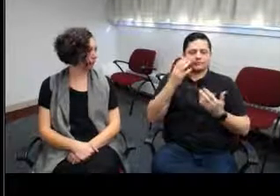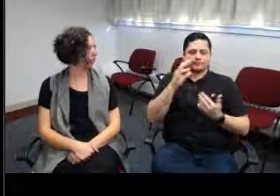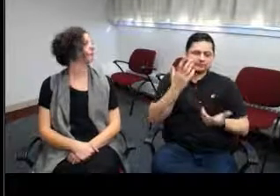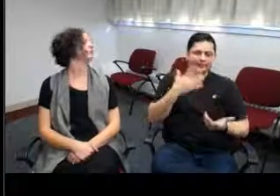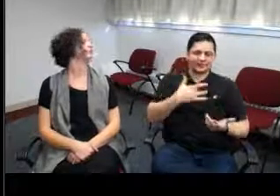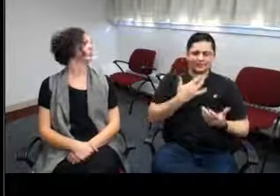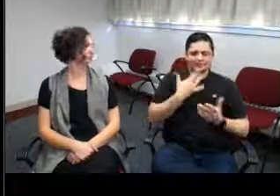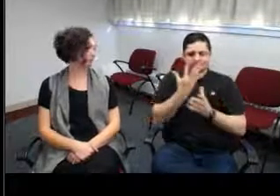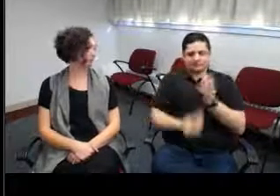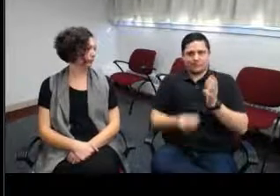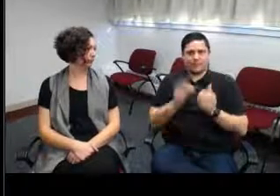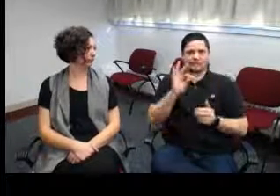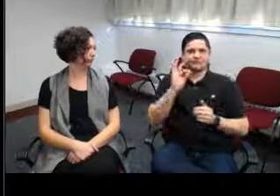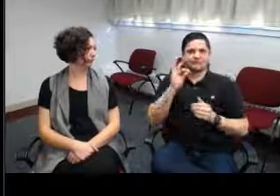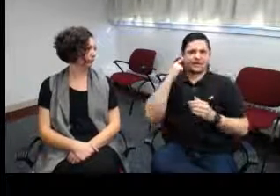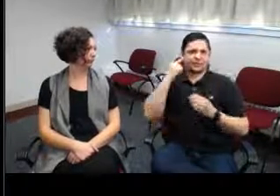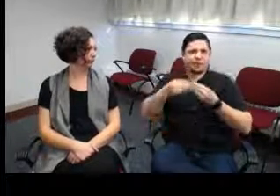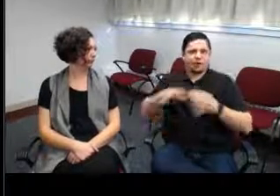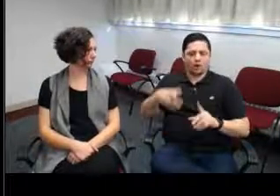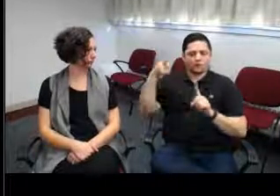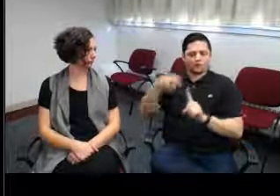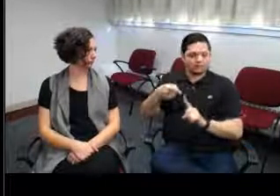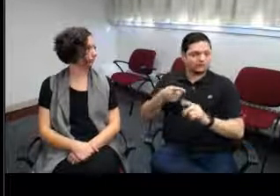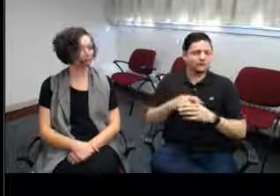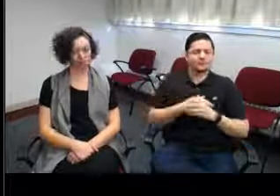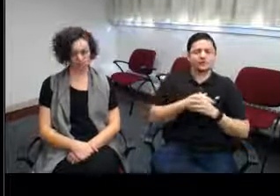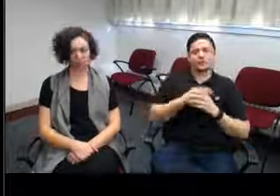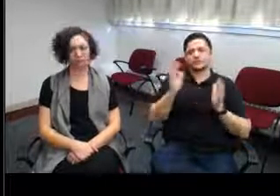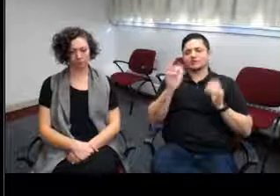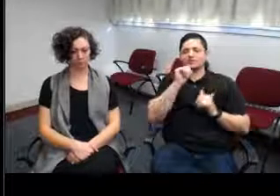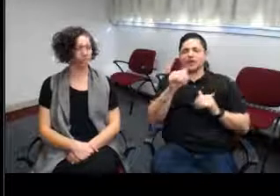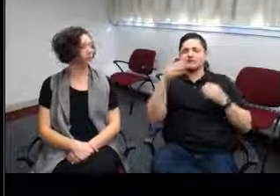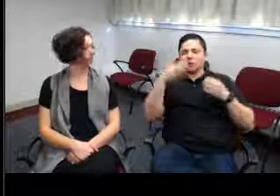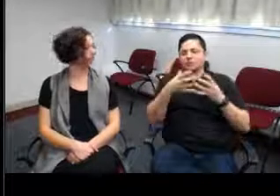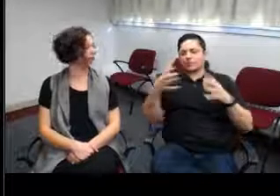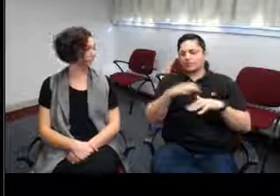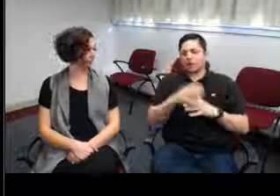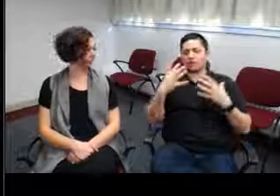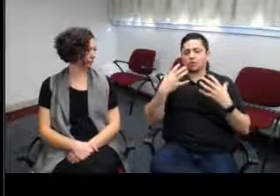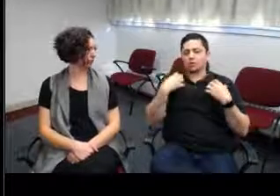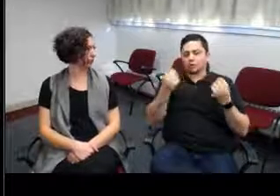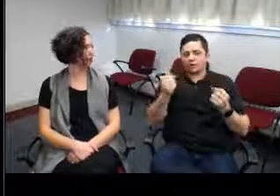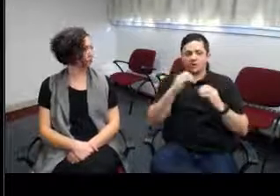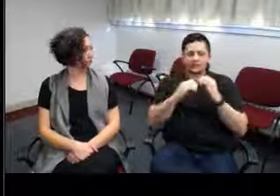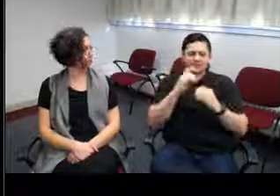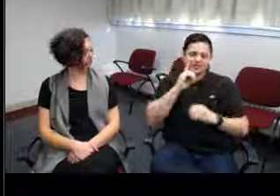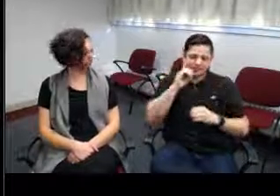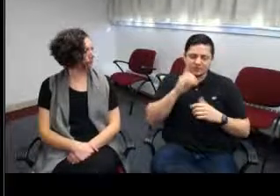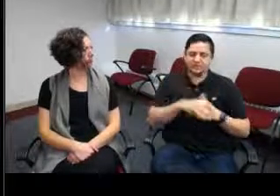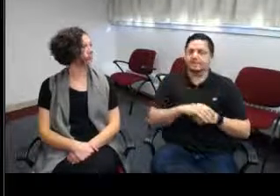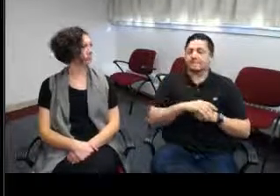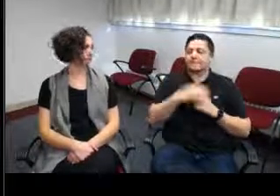art, and you know, it's not necessarily the focus of